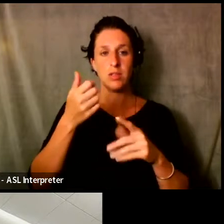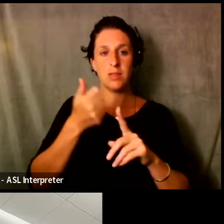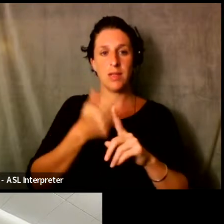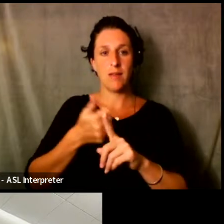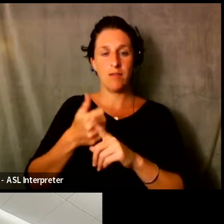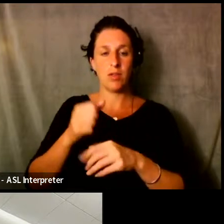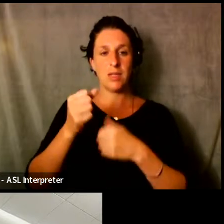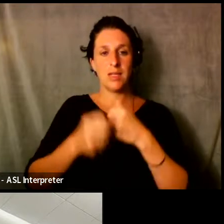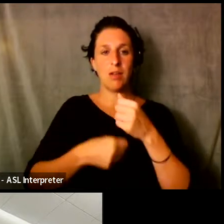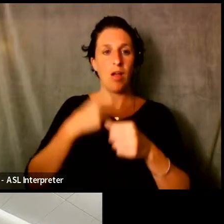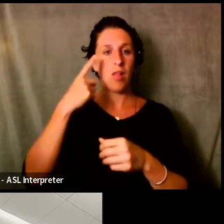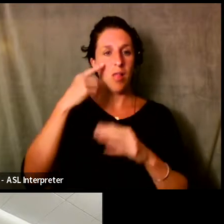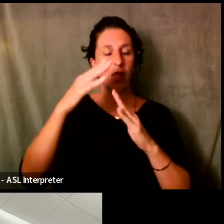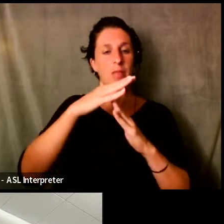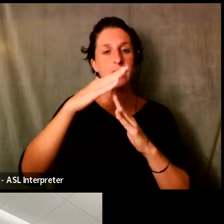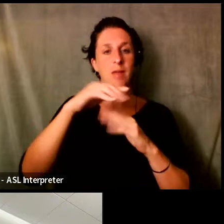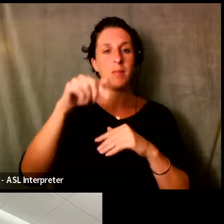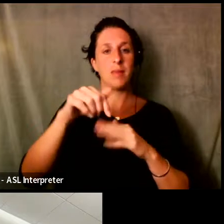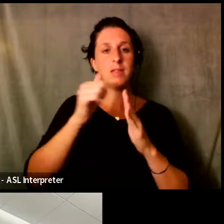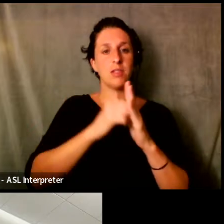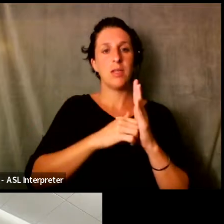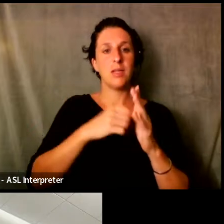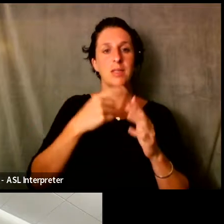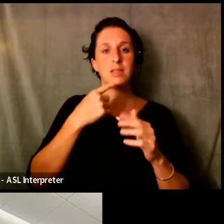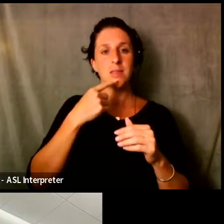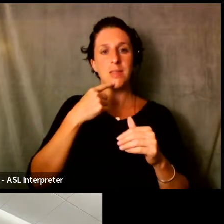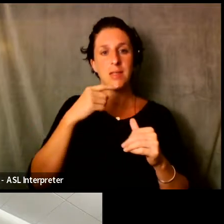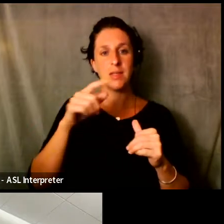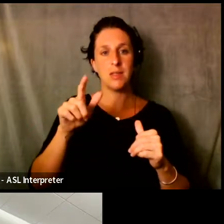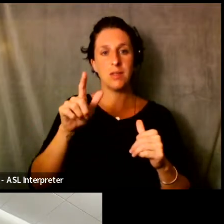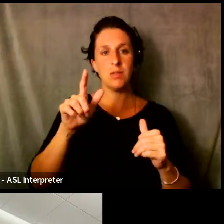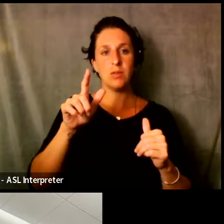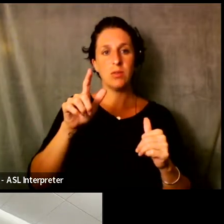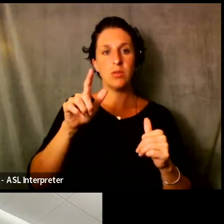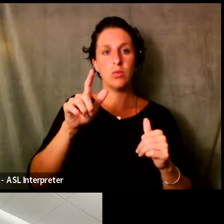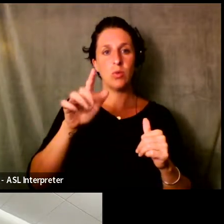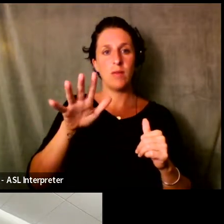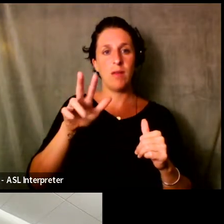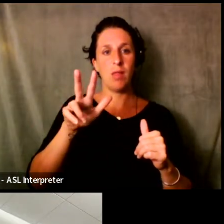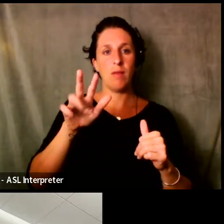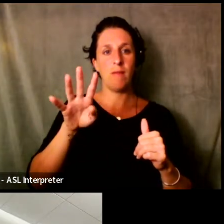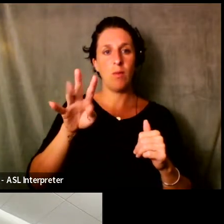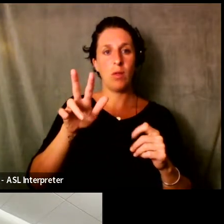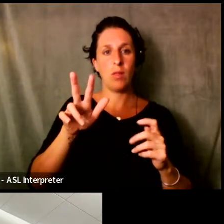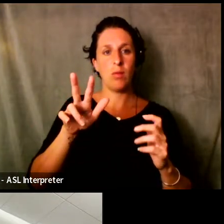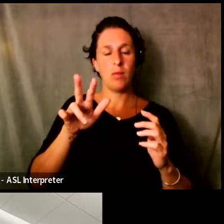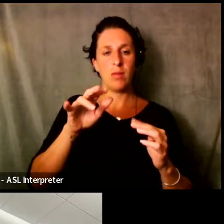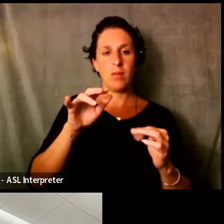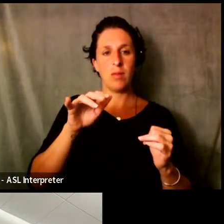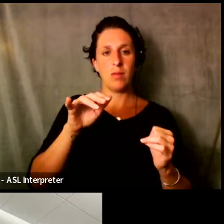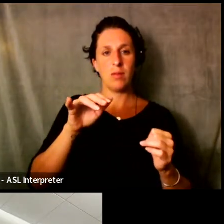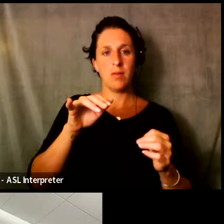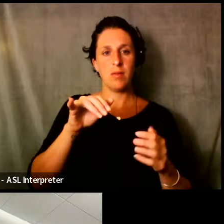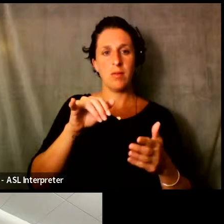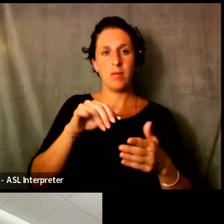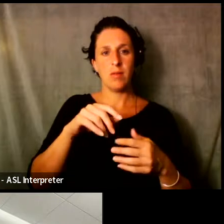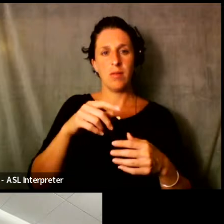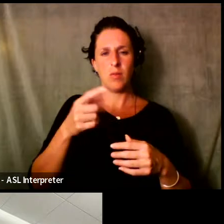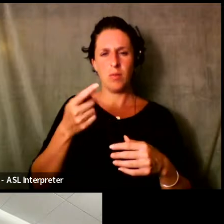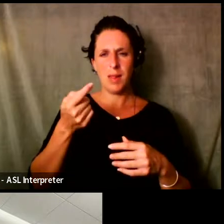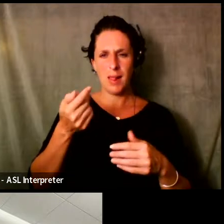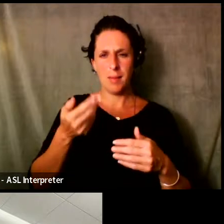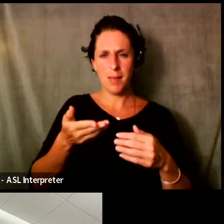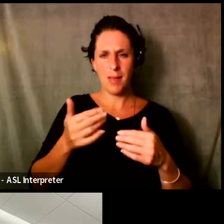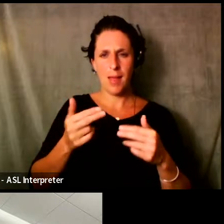this agenda item that it said 20, 25,343. right. So then so wouldn't it be a little higher than that